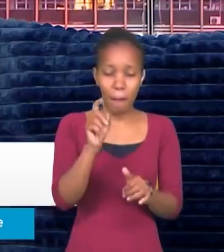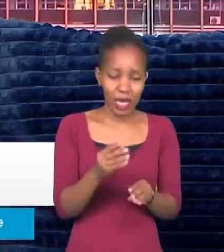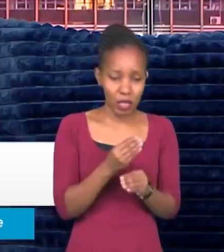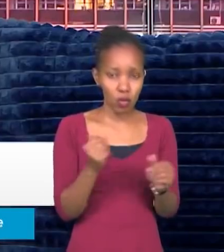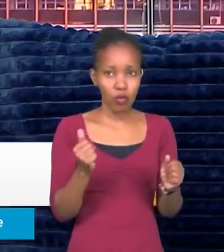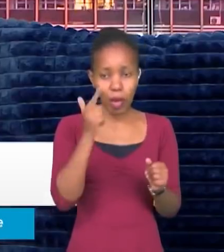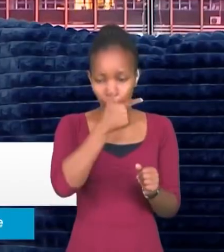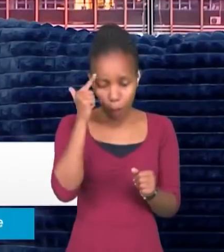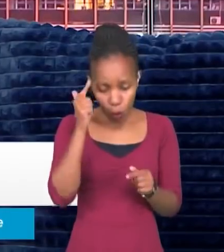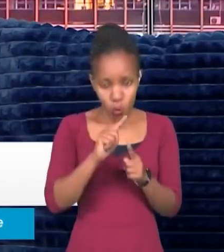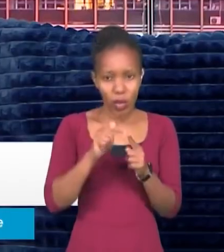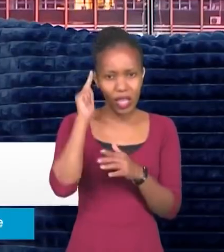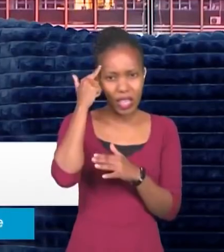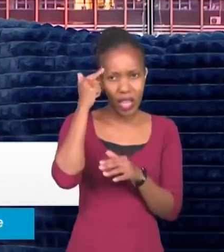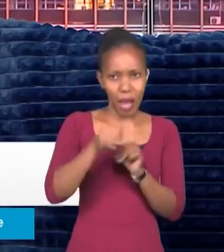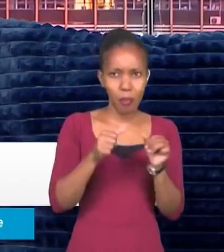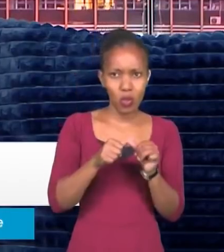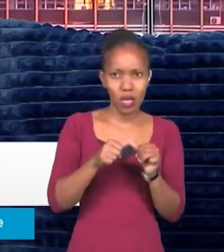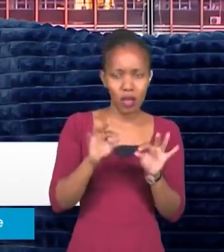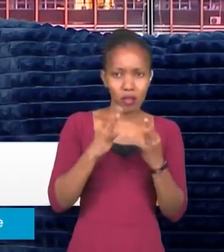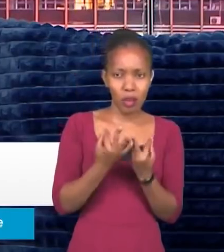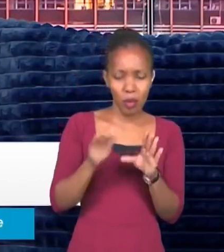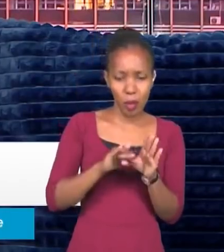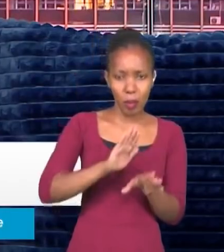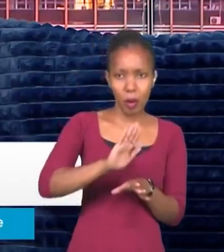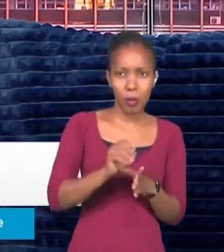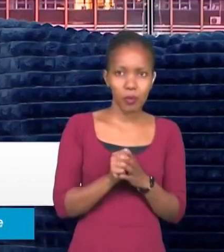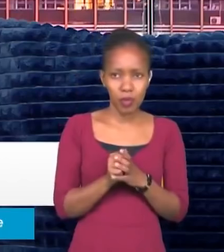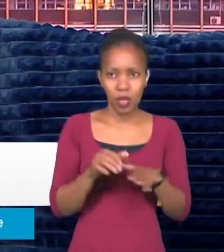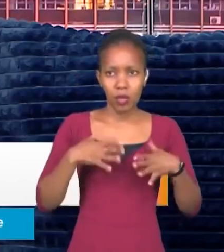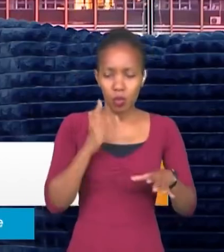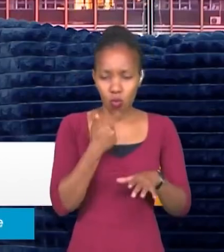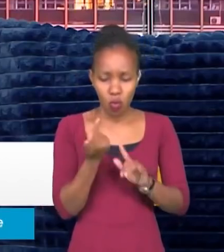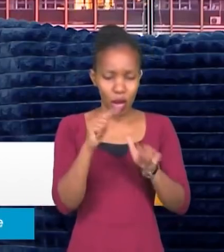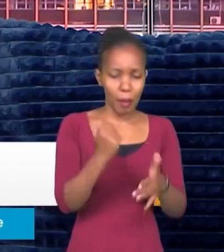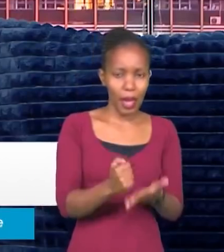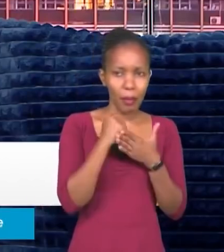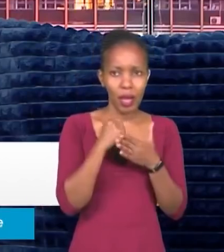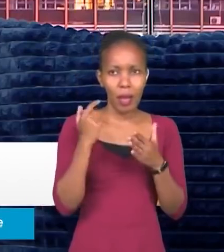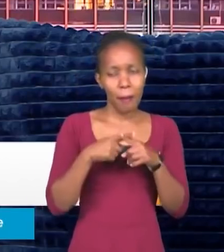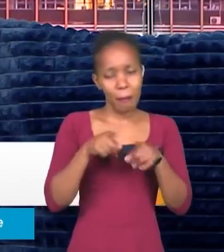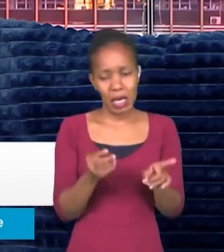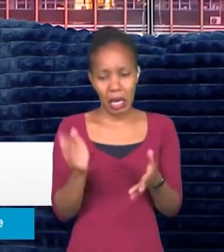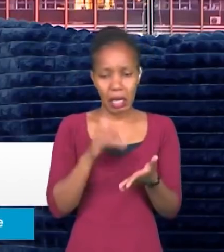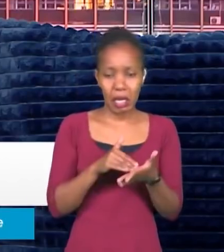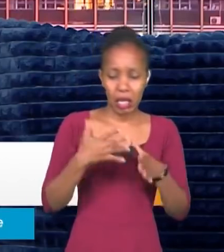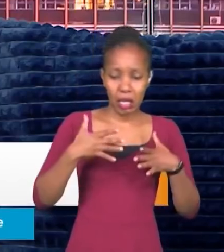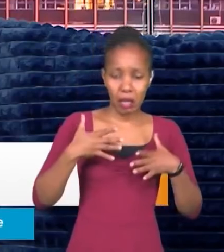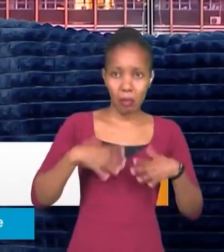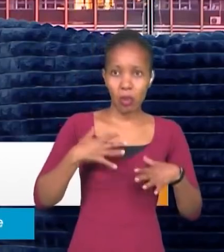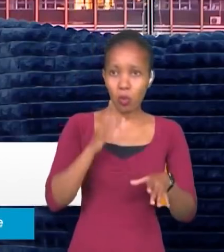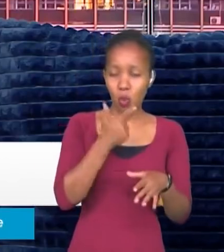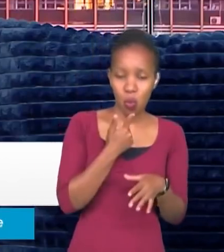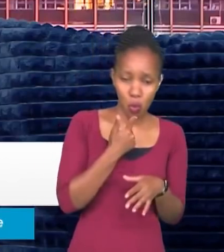because if you think of your relatives and you're thinking, okay, maybe they're the people who are supposed to come and help me out, but then again, they are the people who are doing